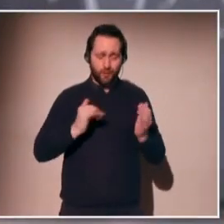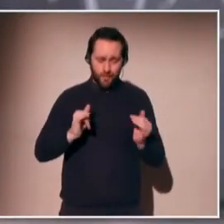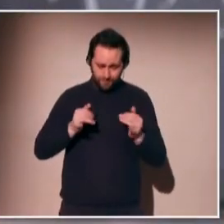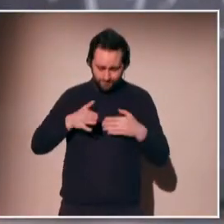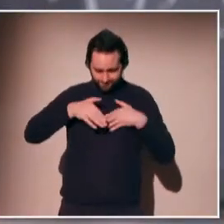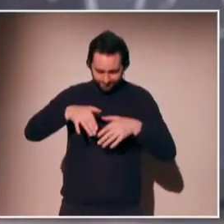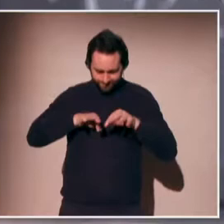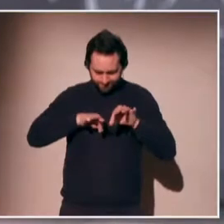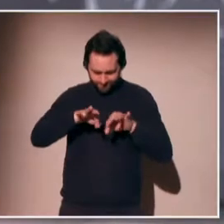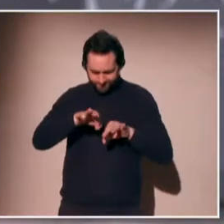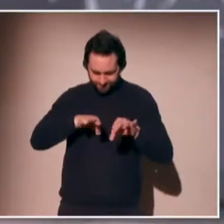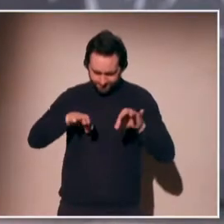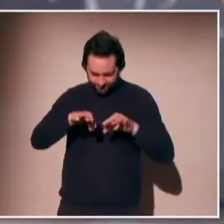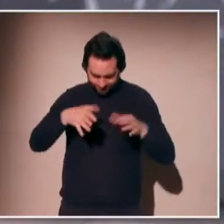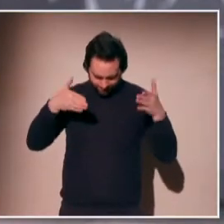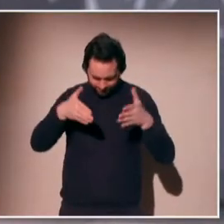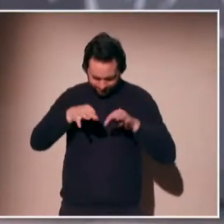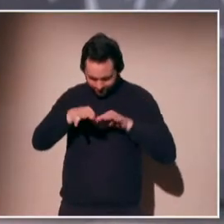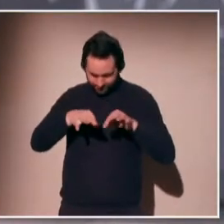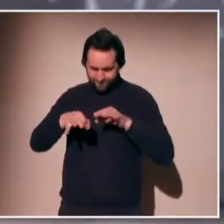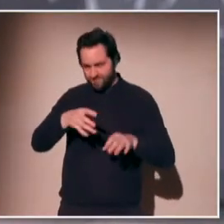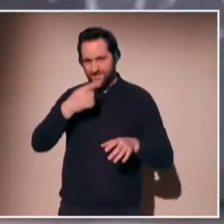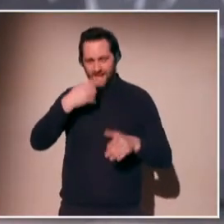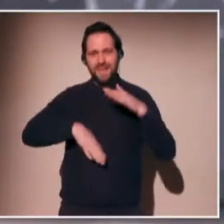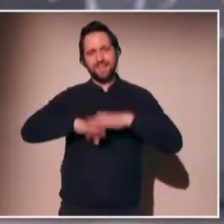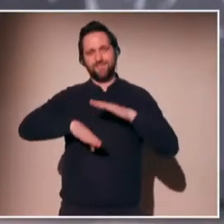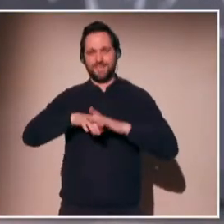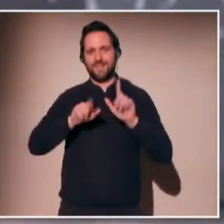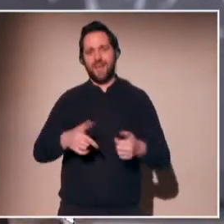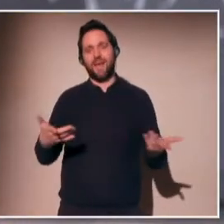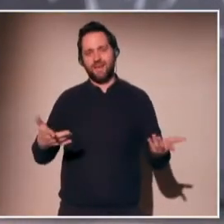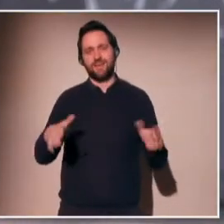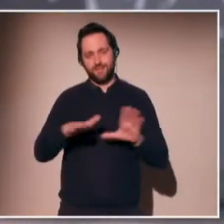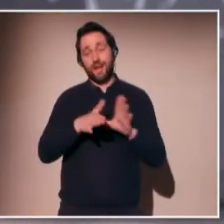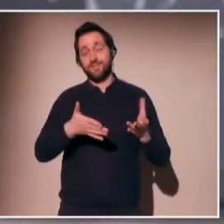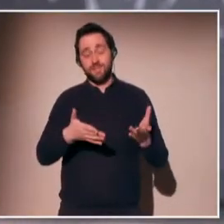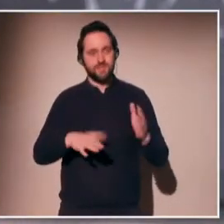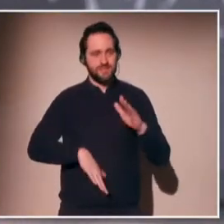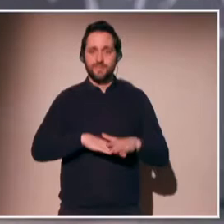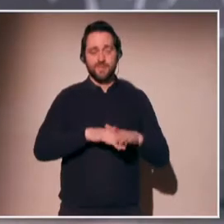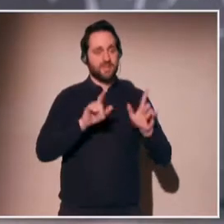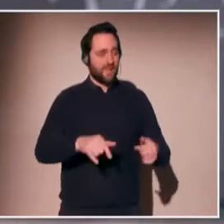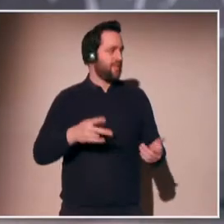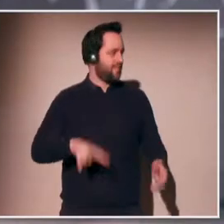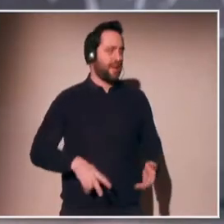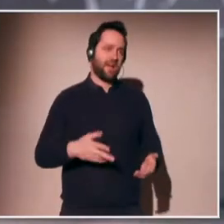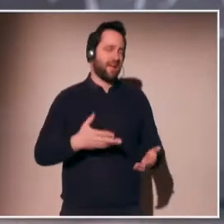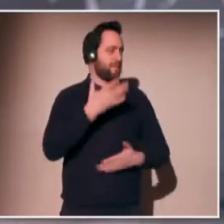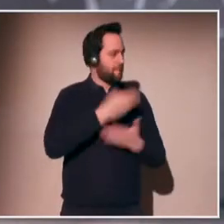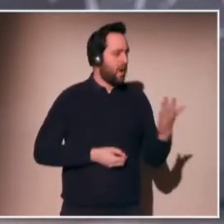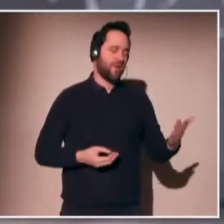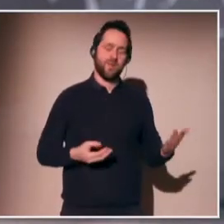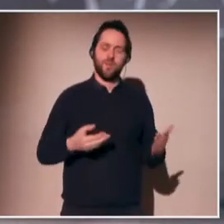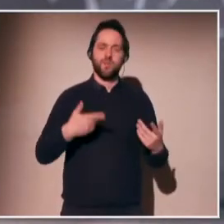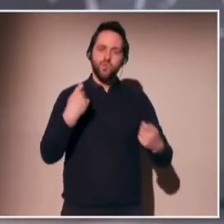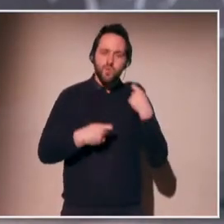and complexity of holistic understanding and learning that many of the researchers earlier today has mentioned. So